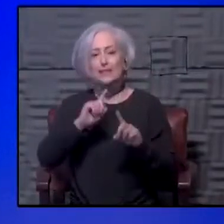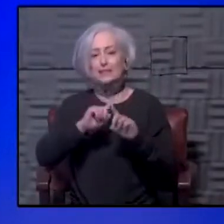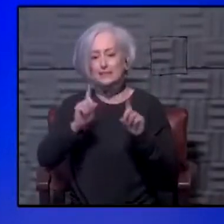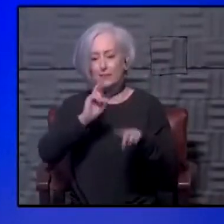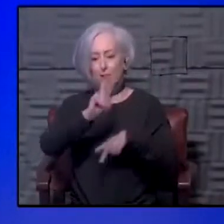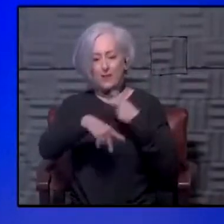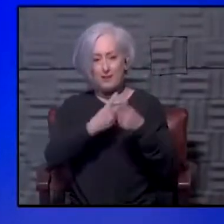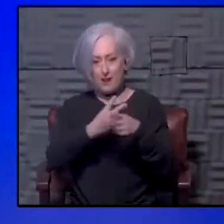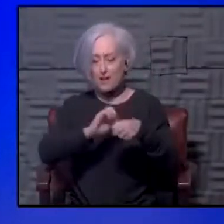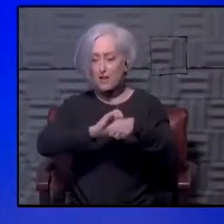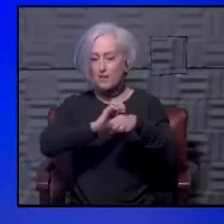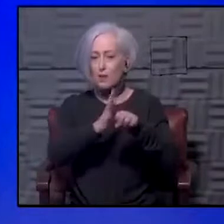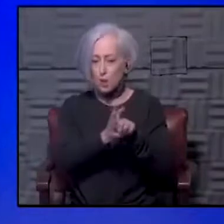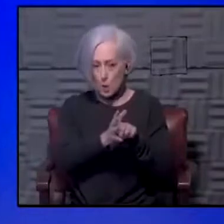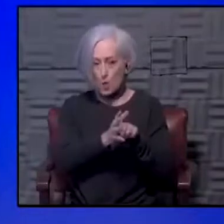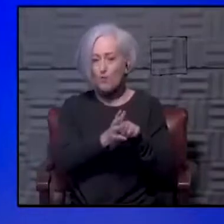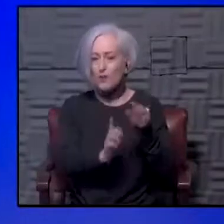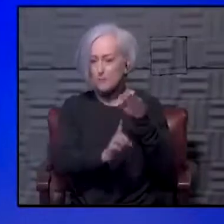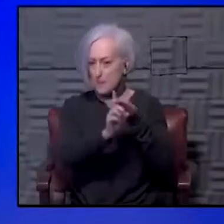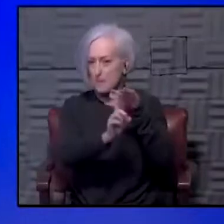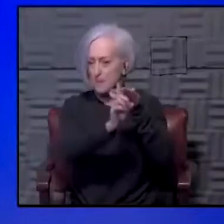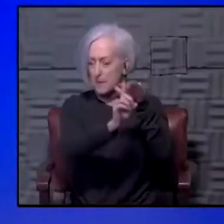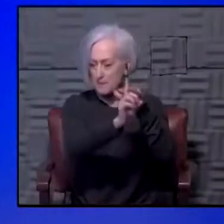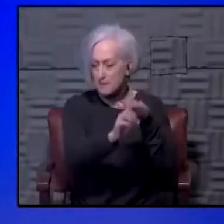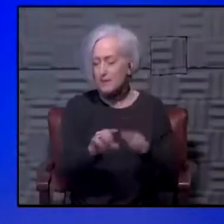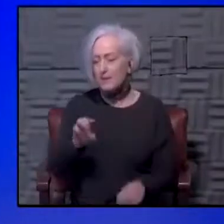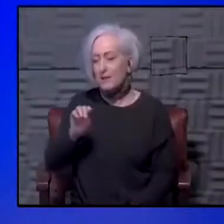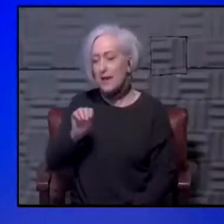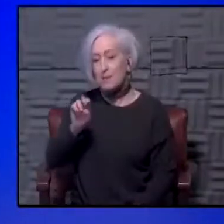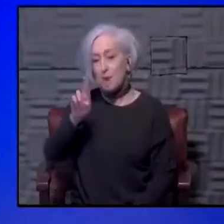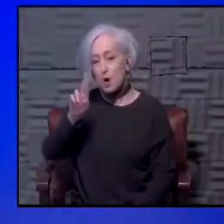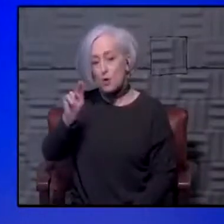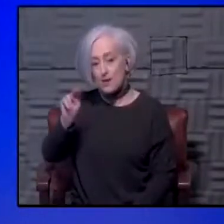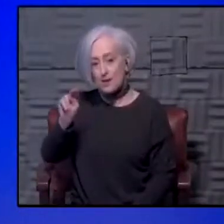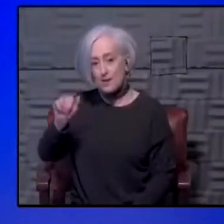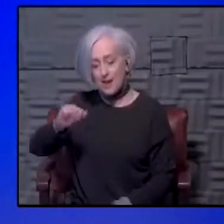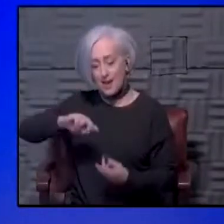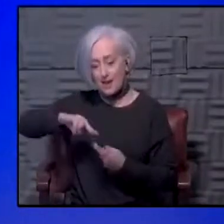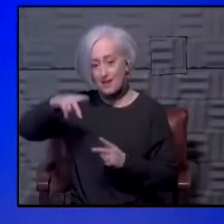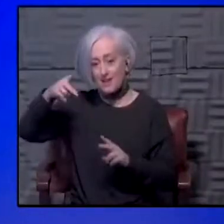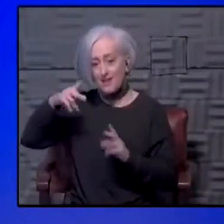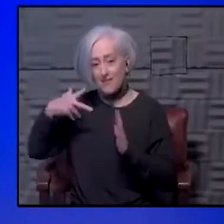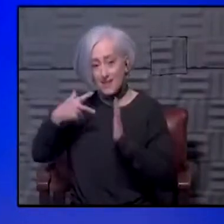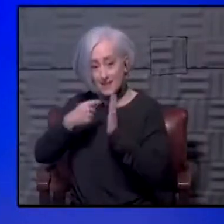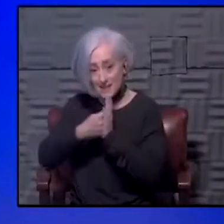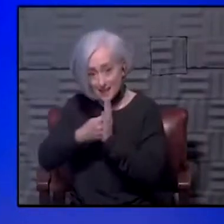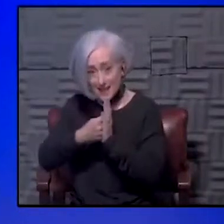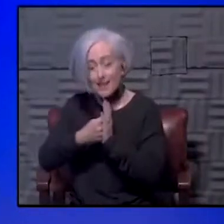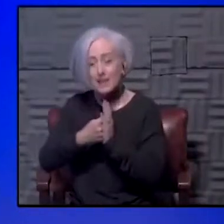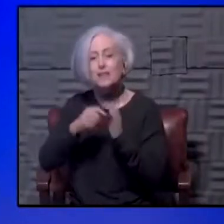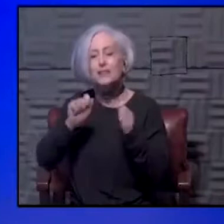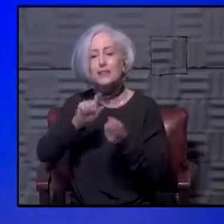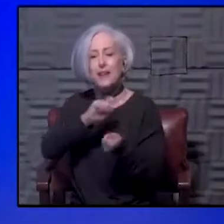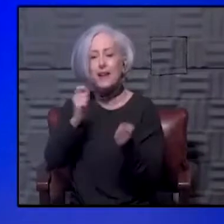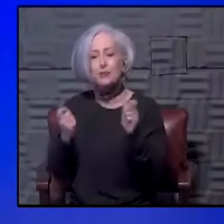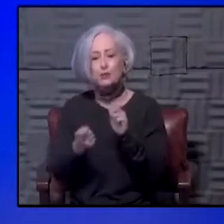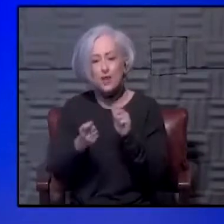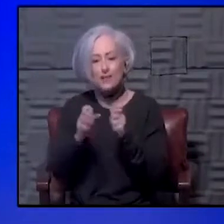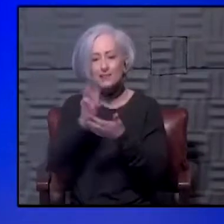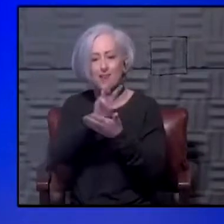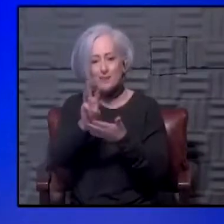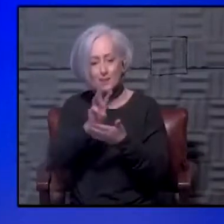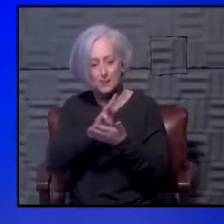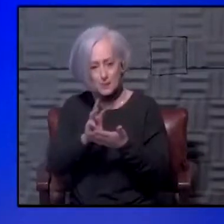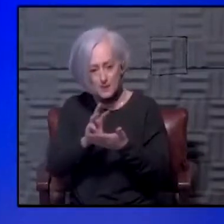that the mRNA vaccines, they can change those in about 6 weeks and ramp up production. I saw an article, one of the